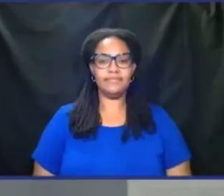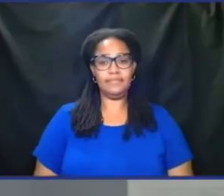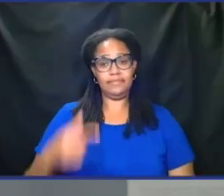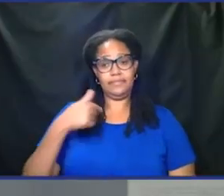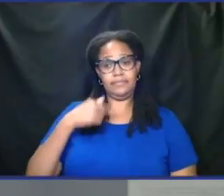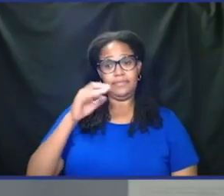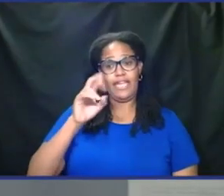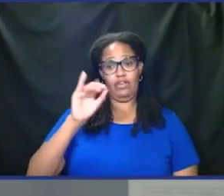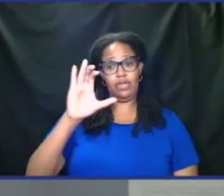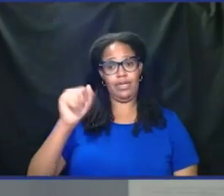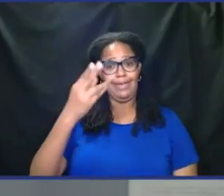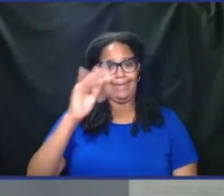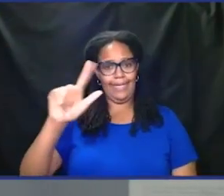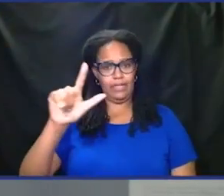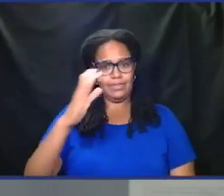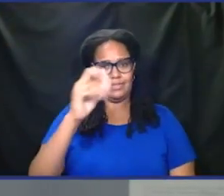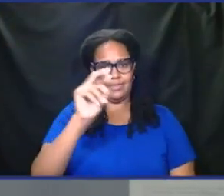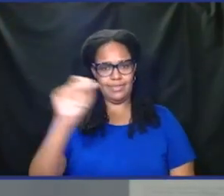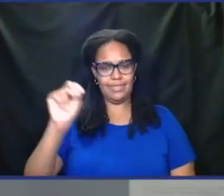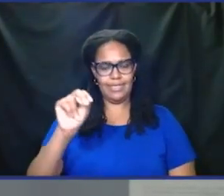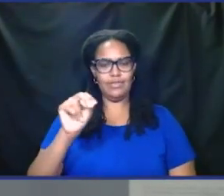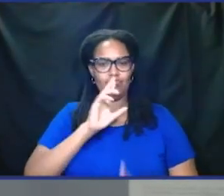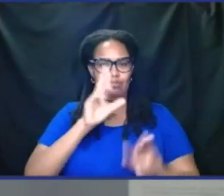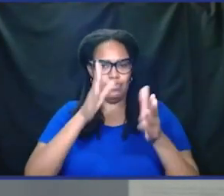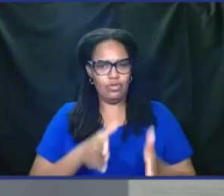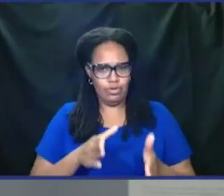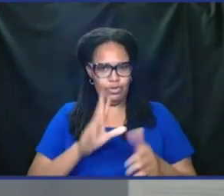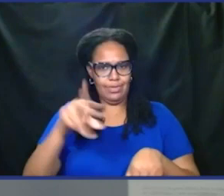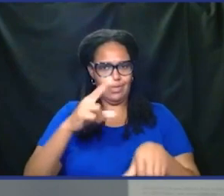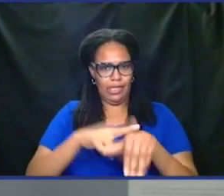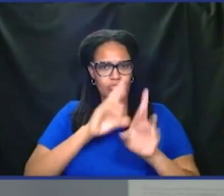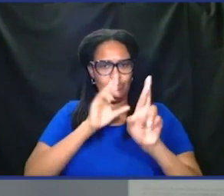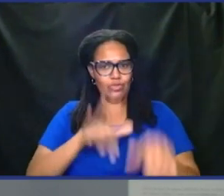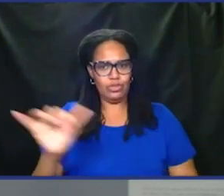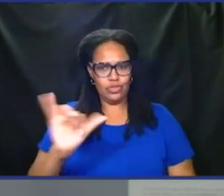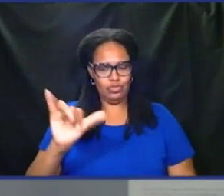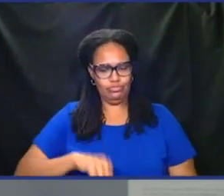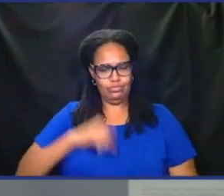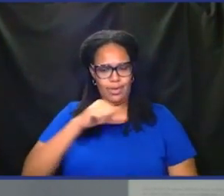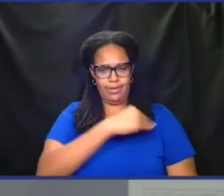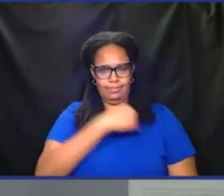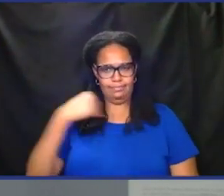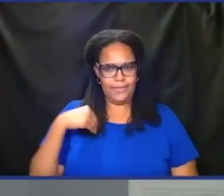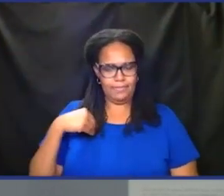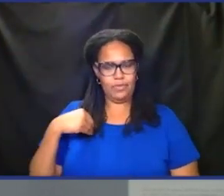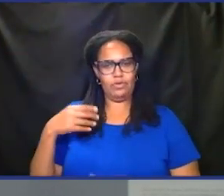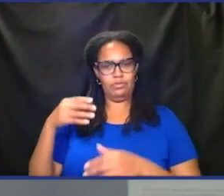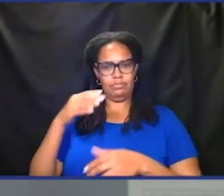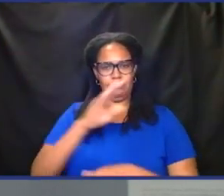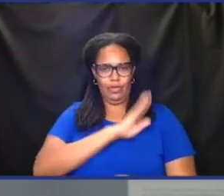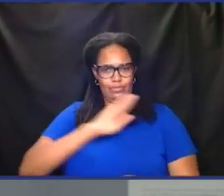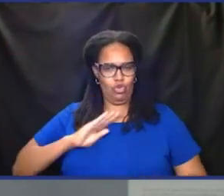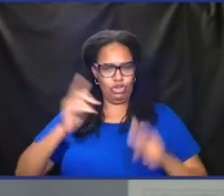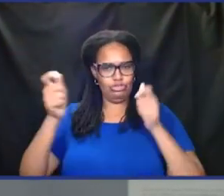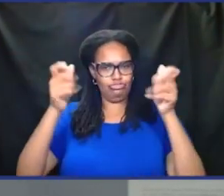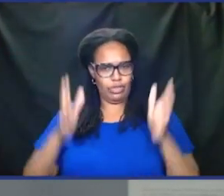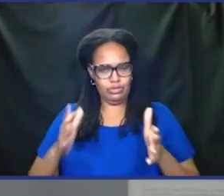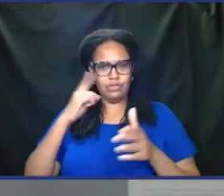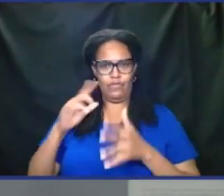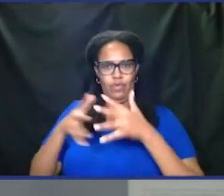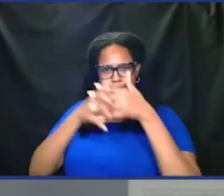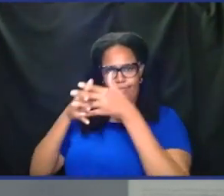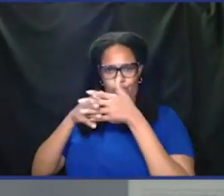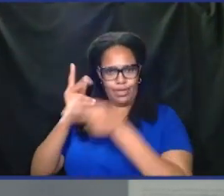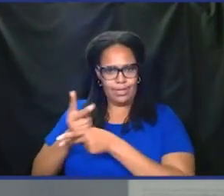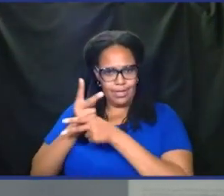I'm Erica Hill, CNN anchor and national correspondent and a proud member of the Americares Board of Directors. In this live